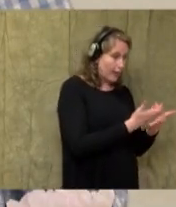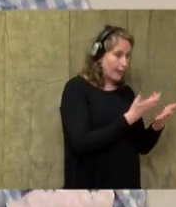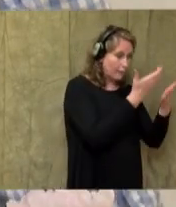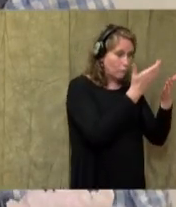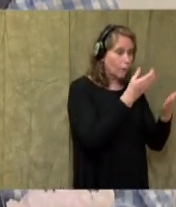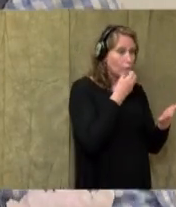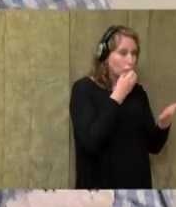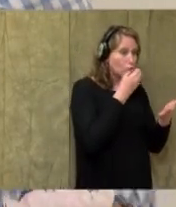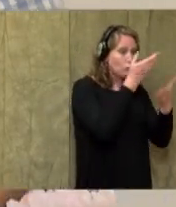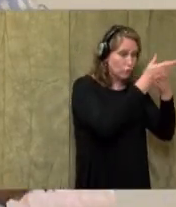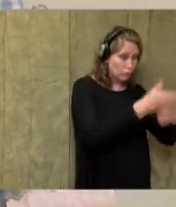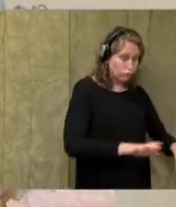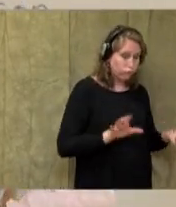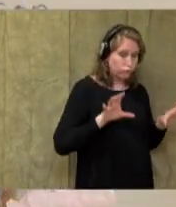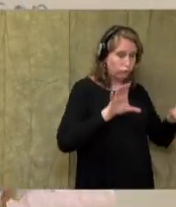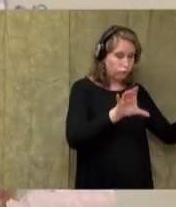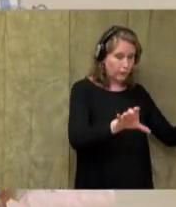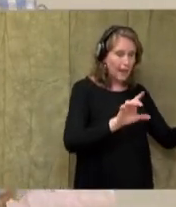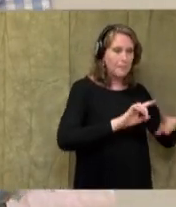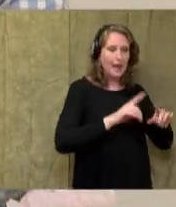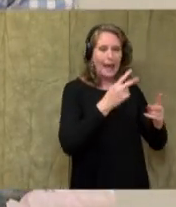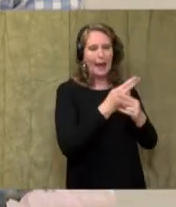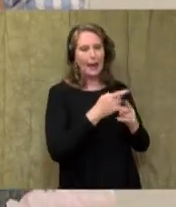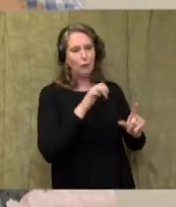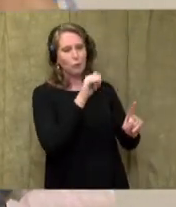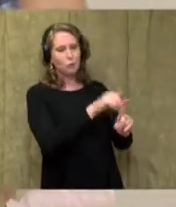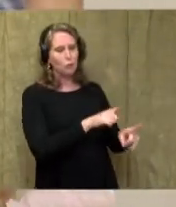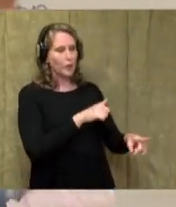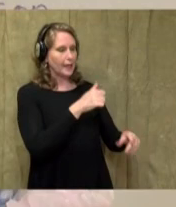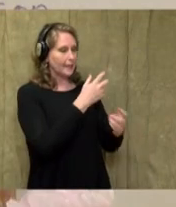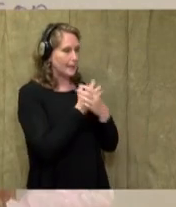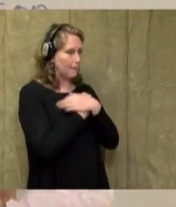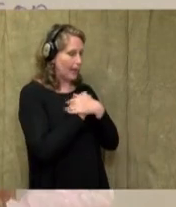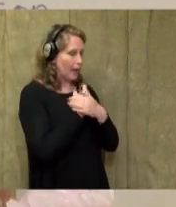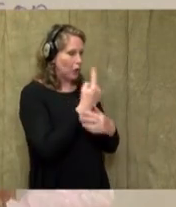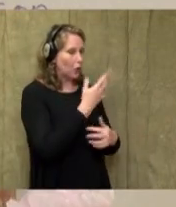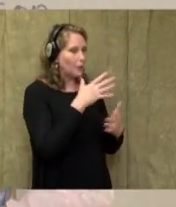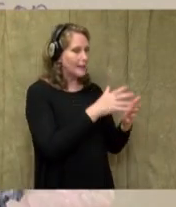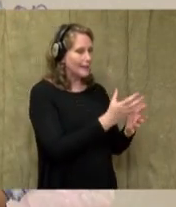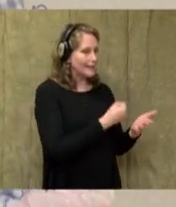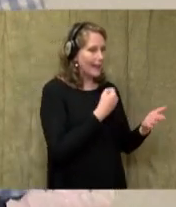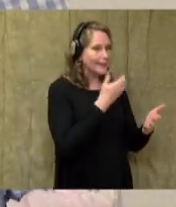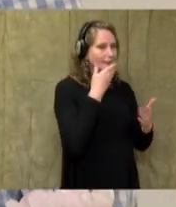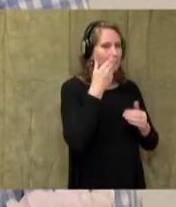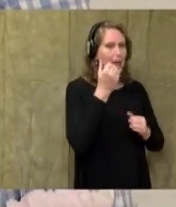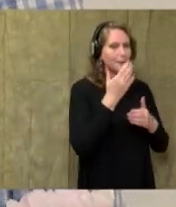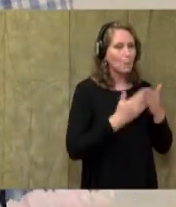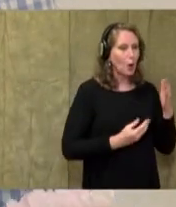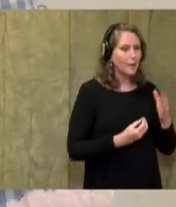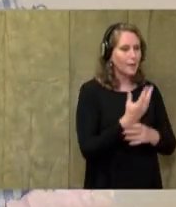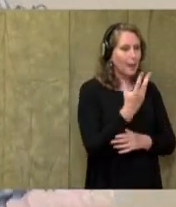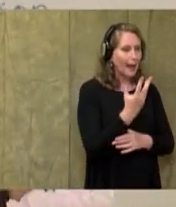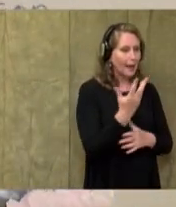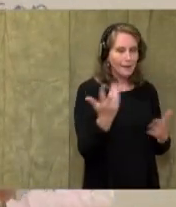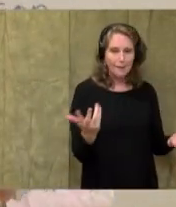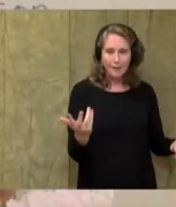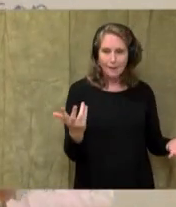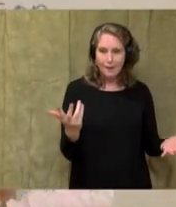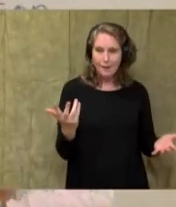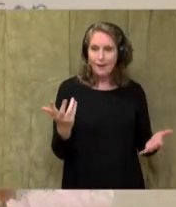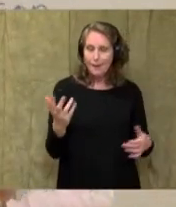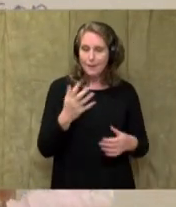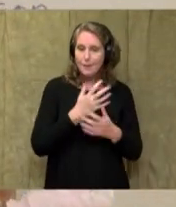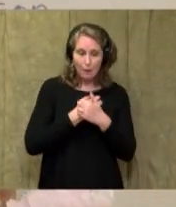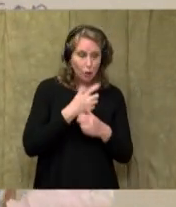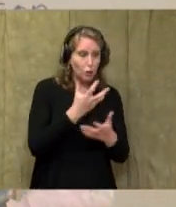food. But Hare tricks Bear and always takes the best part, right? So he said,